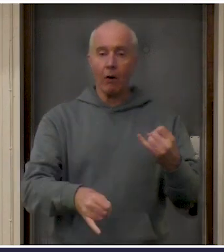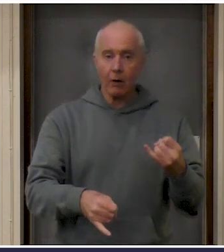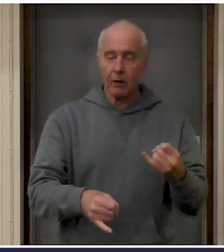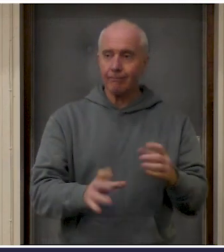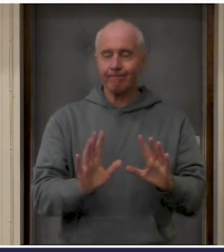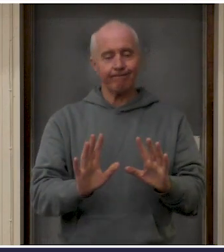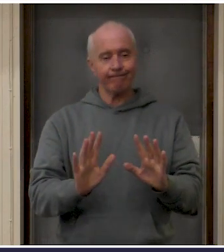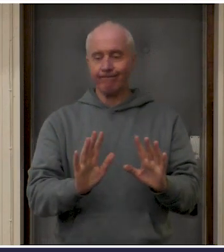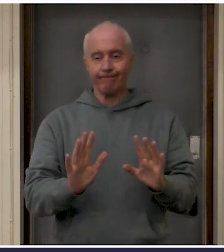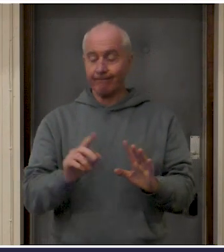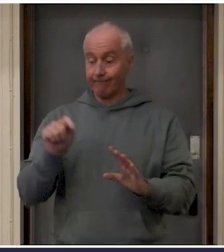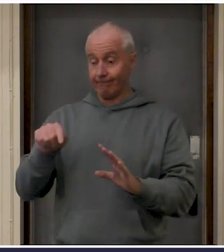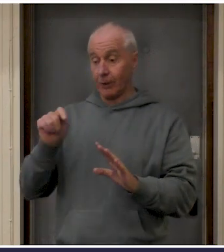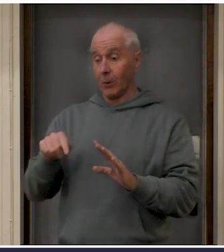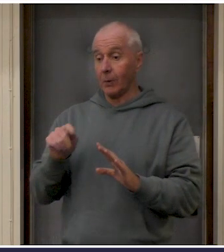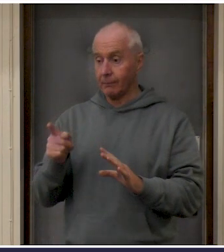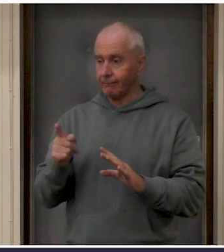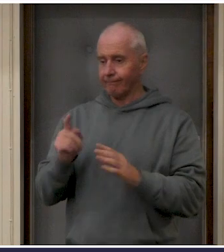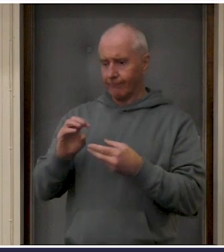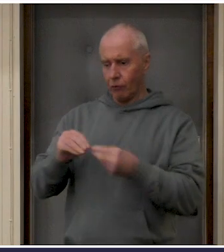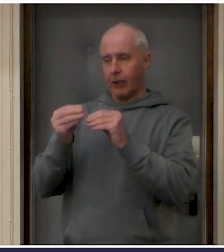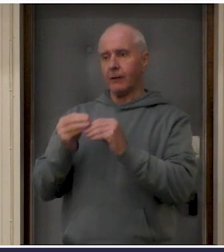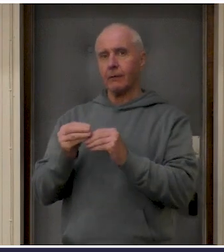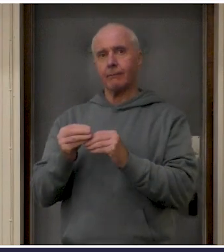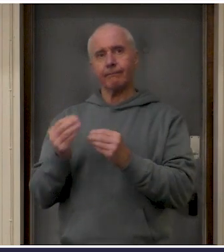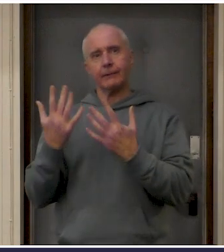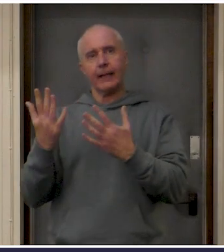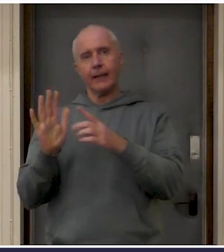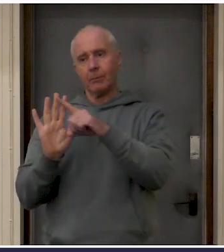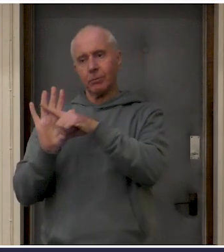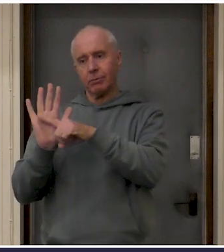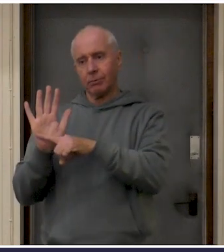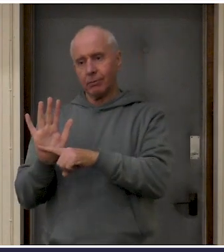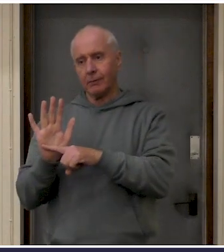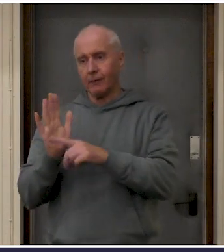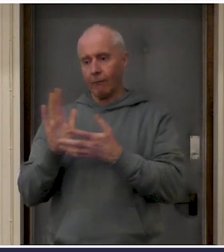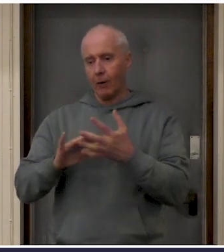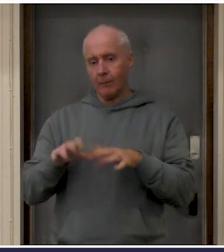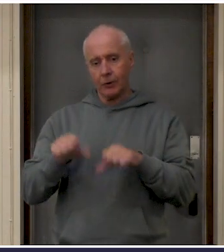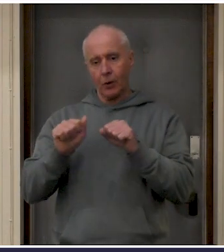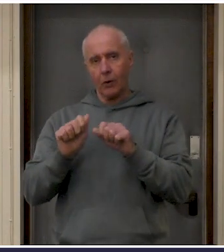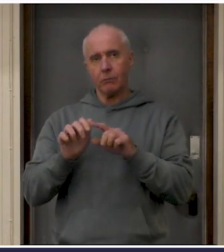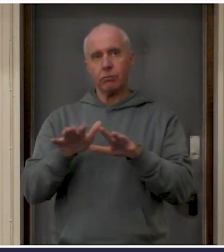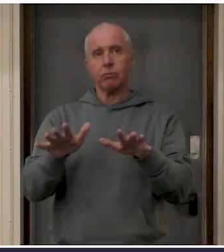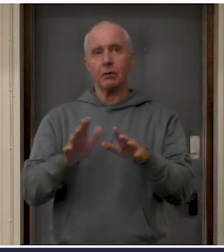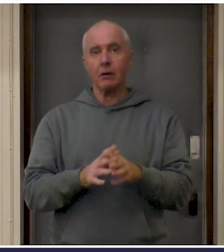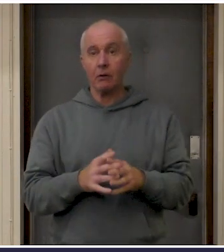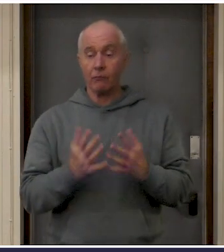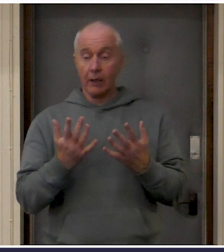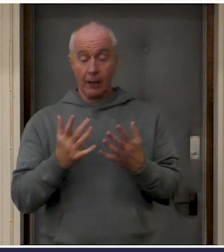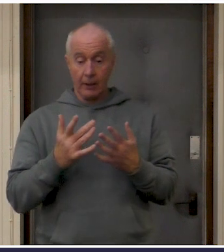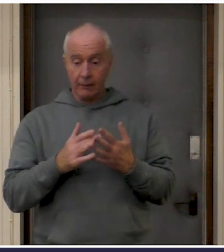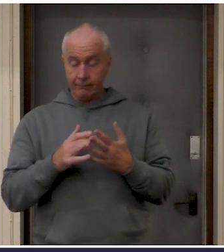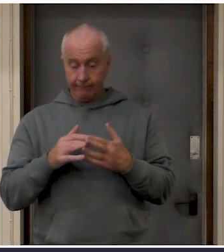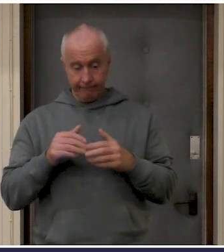And so he was instrumental in sort of creating that culture at the very outset. And I guess no surprise that the programs he